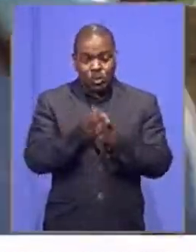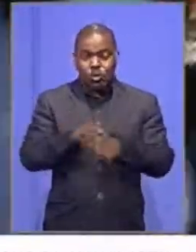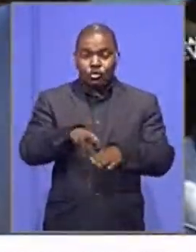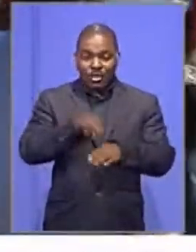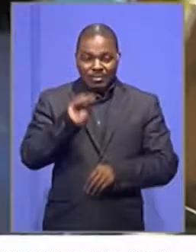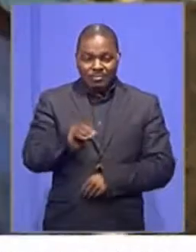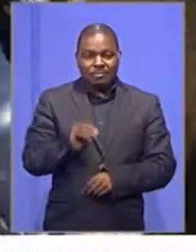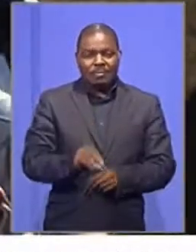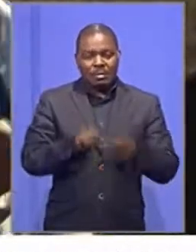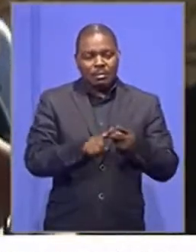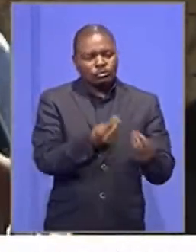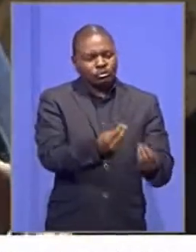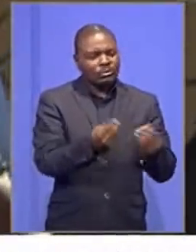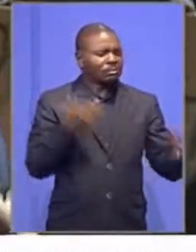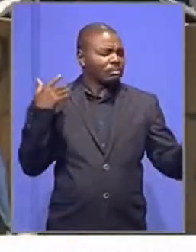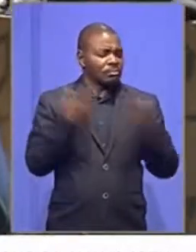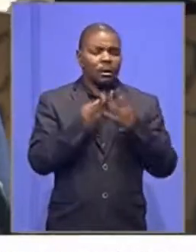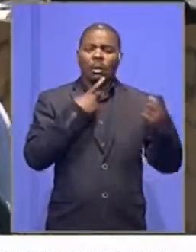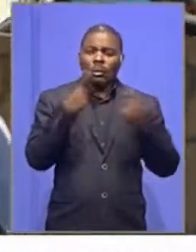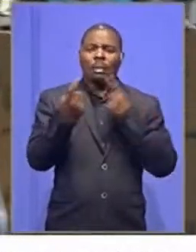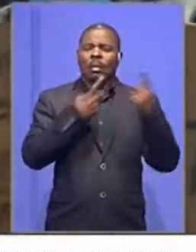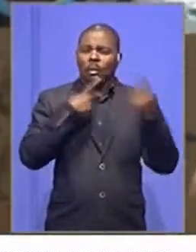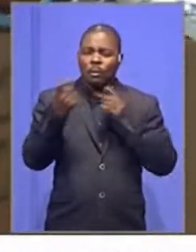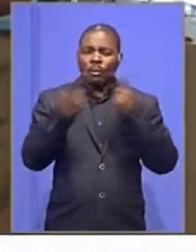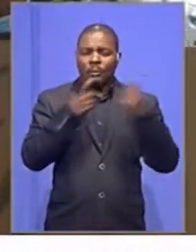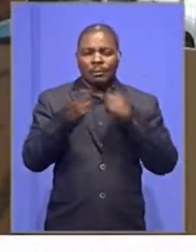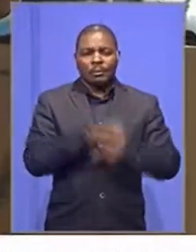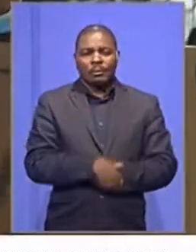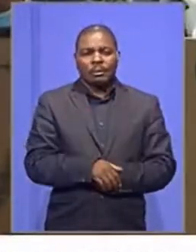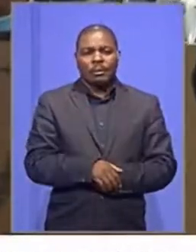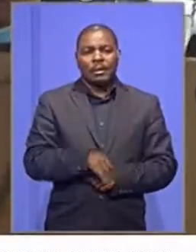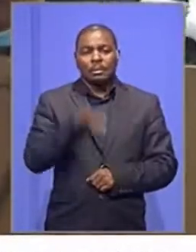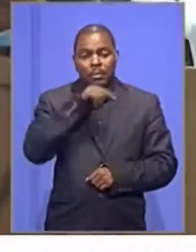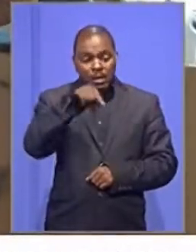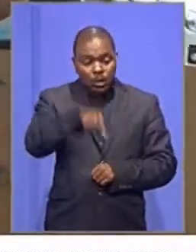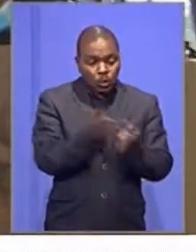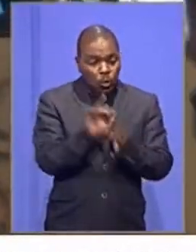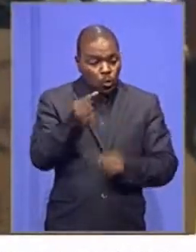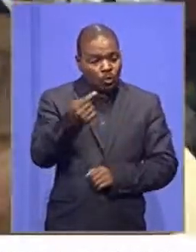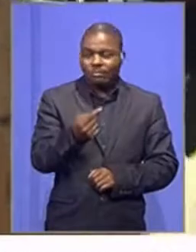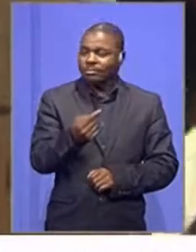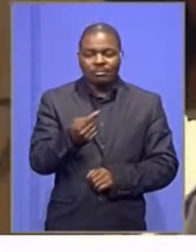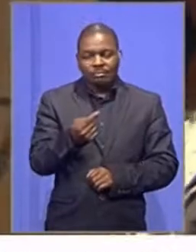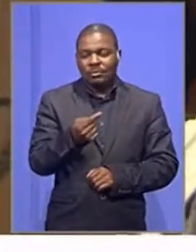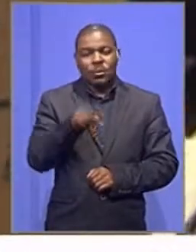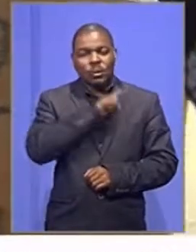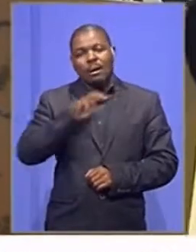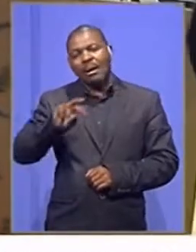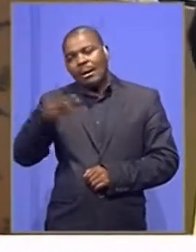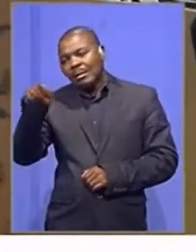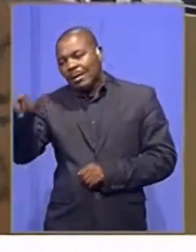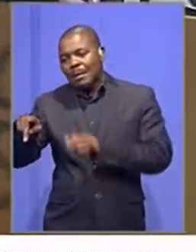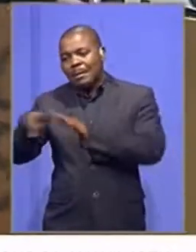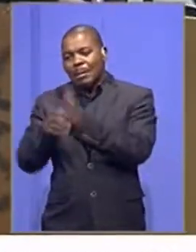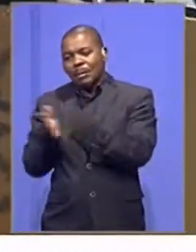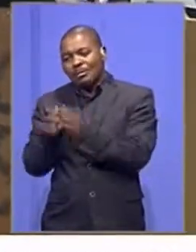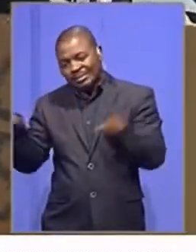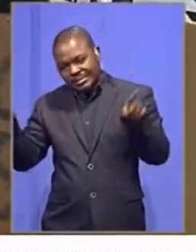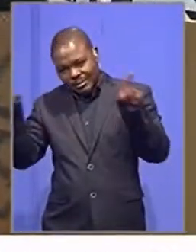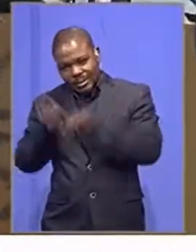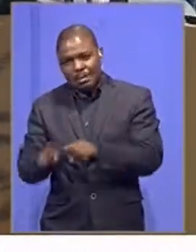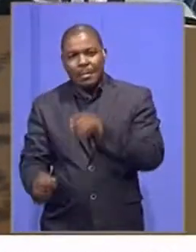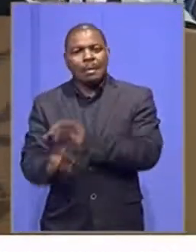kids have been complaining. Everybody has been complaining. We're not talking about this school only because we have other primary school which the same